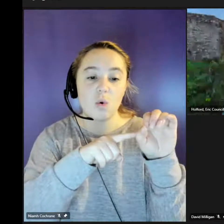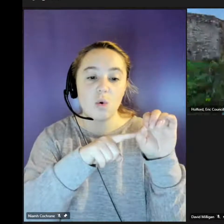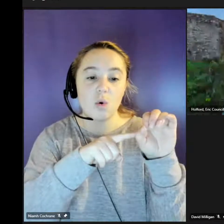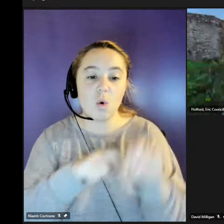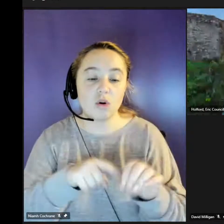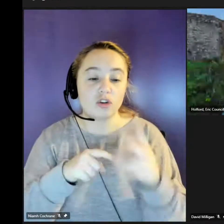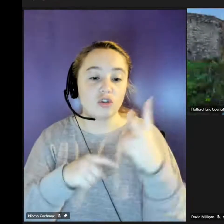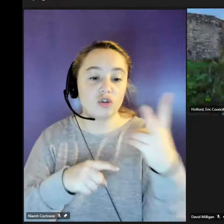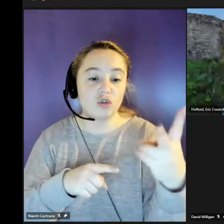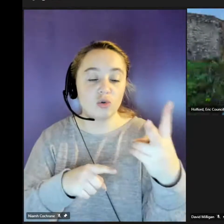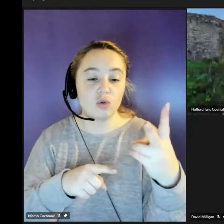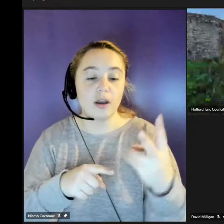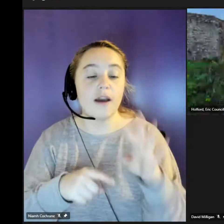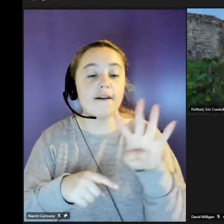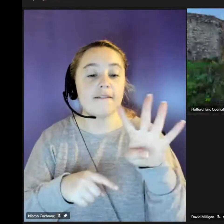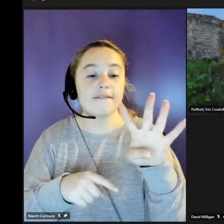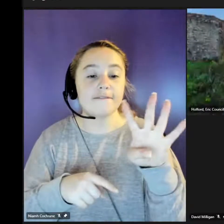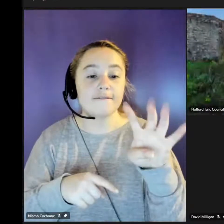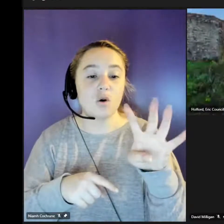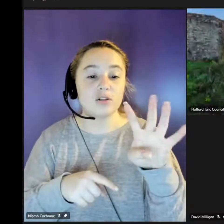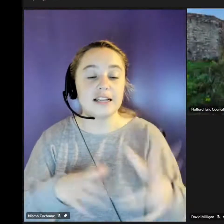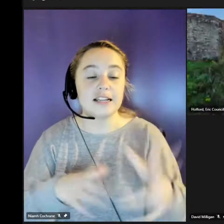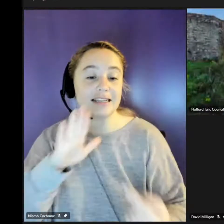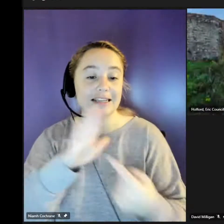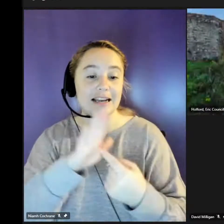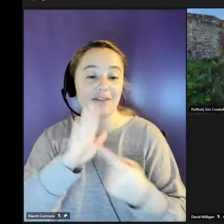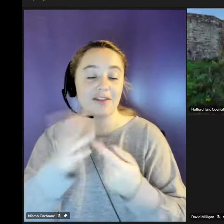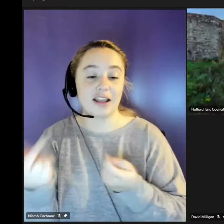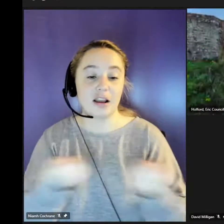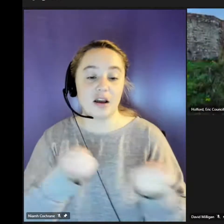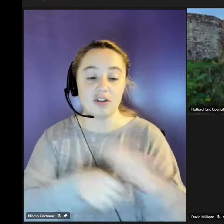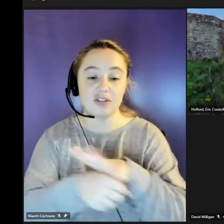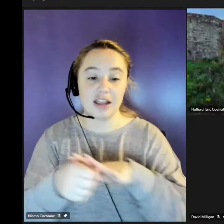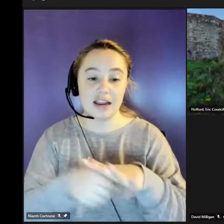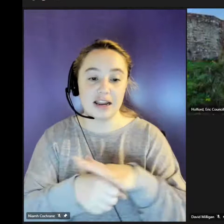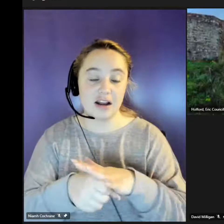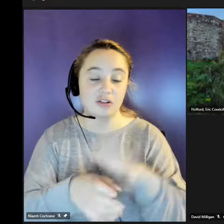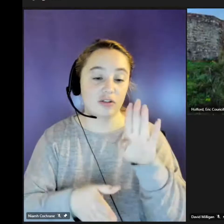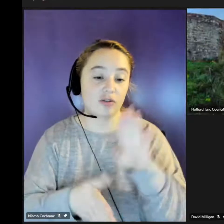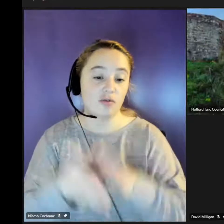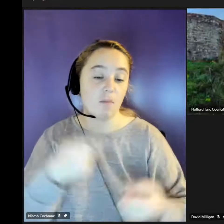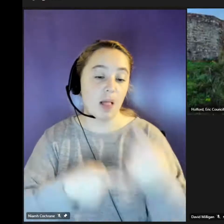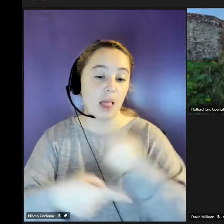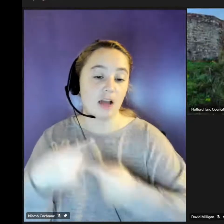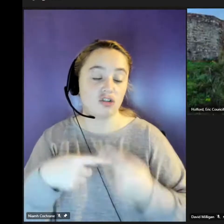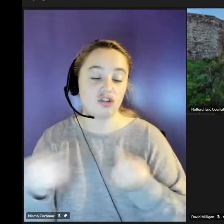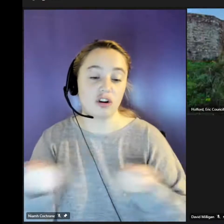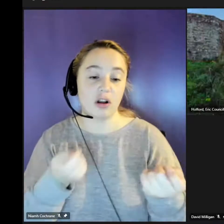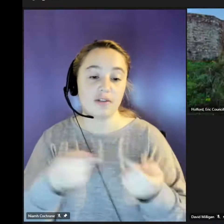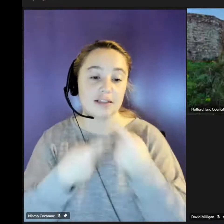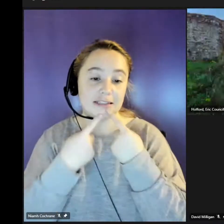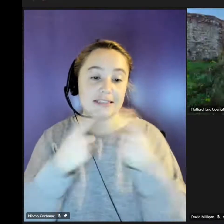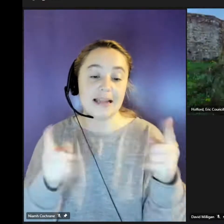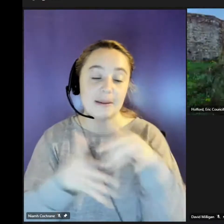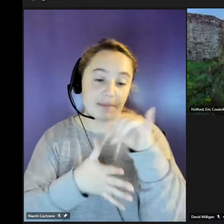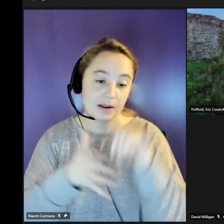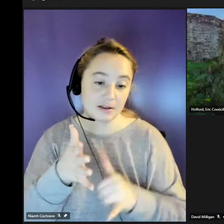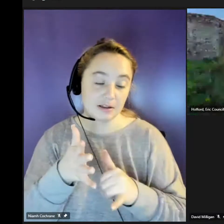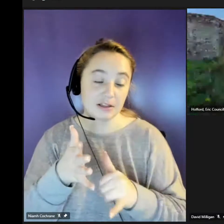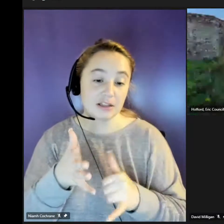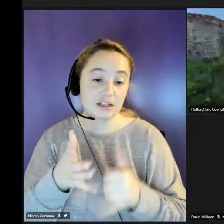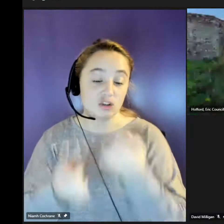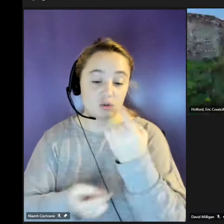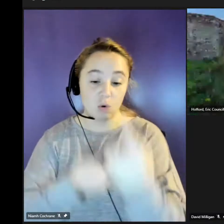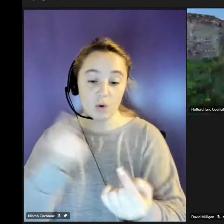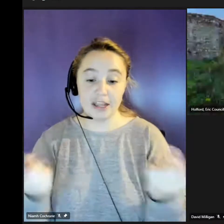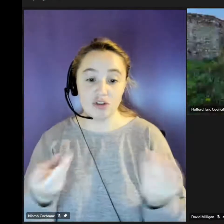14 significant governance areas which were shown in last year's governance statement. And each resource was asked